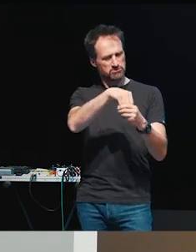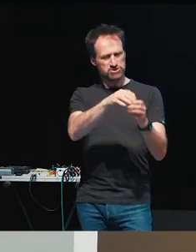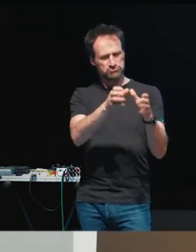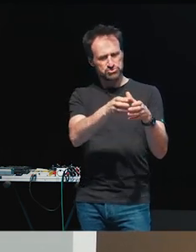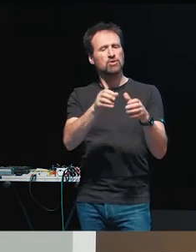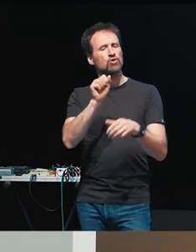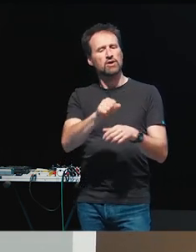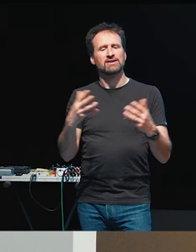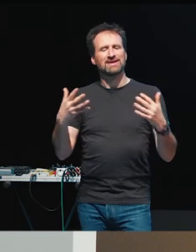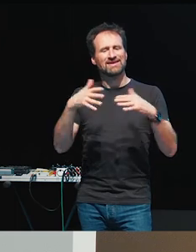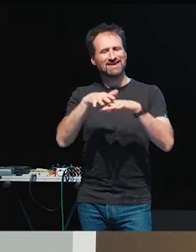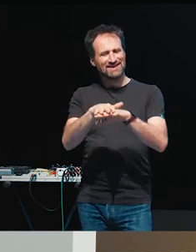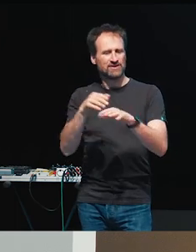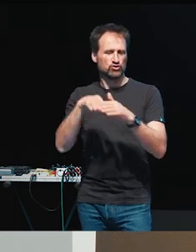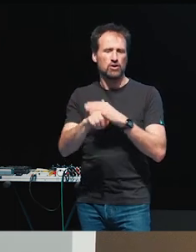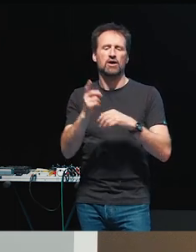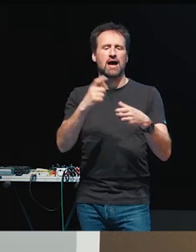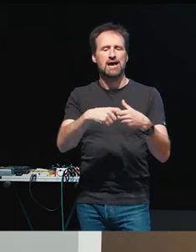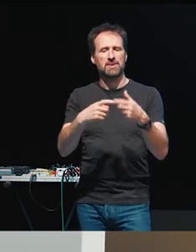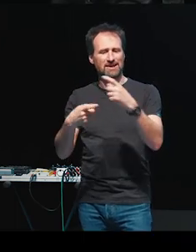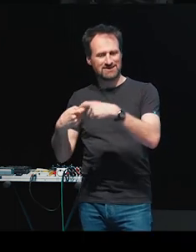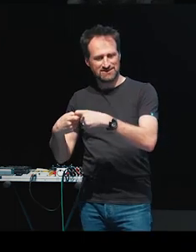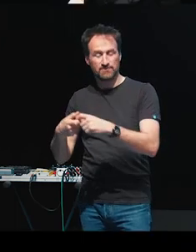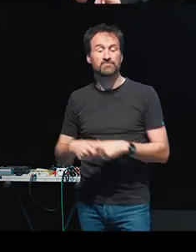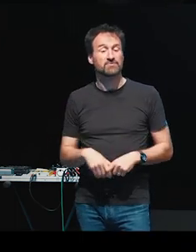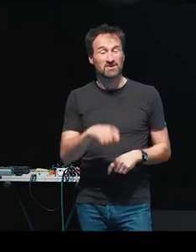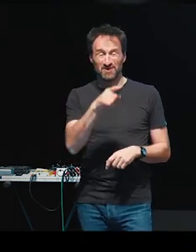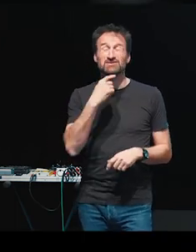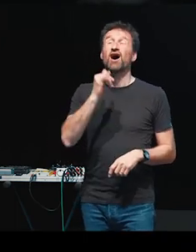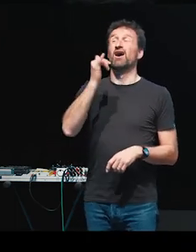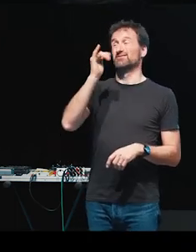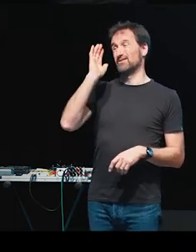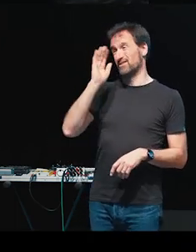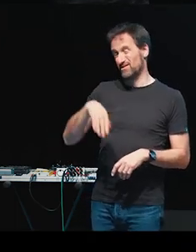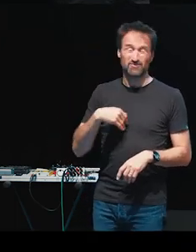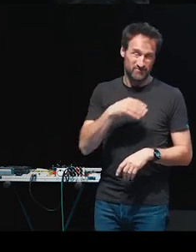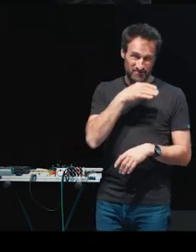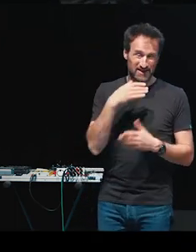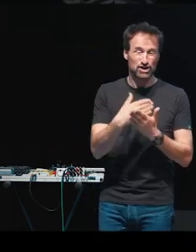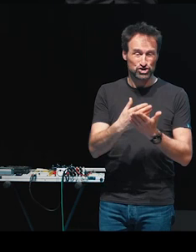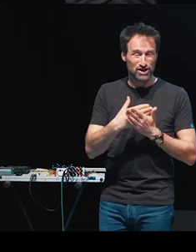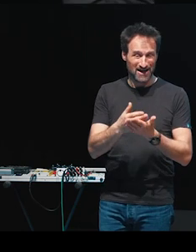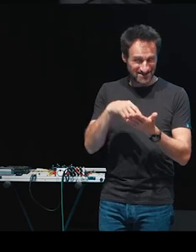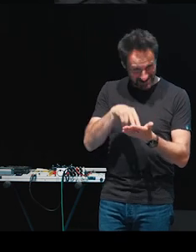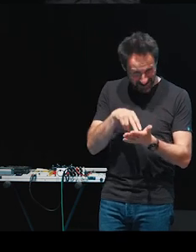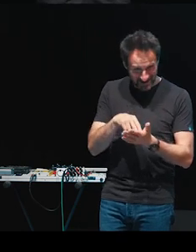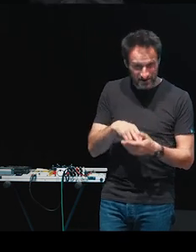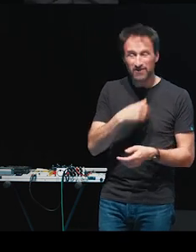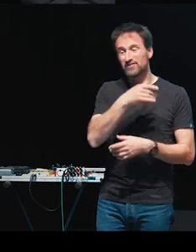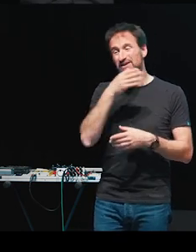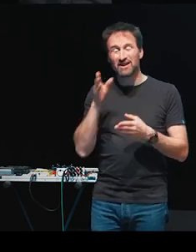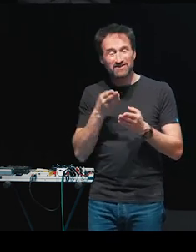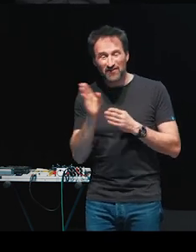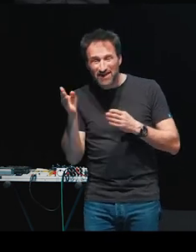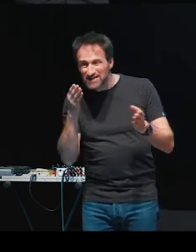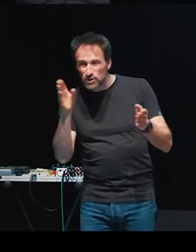hyperlinks. If you say, oh yes, there is a lot of shared state, and if you say, yes, I have a lot of